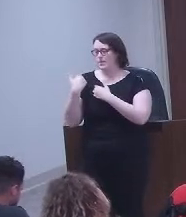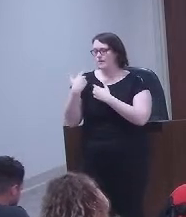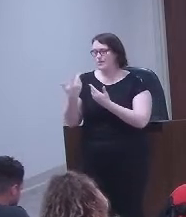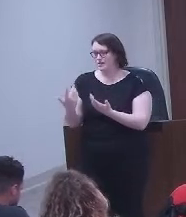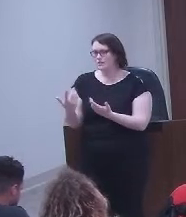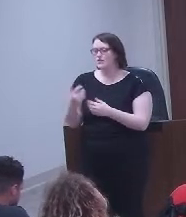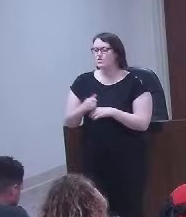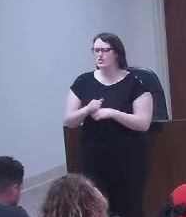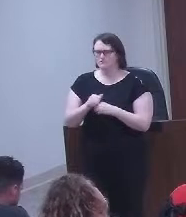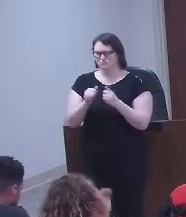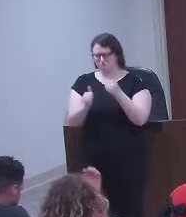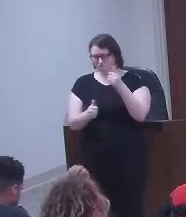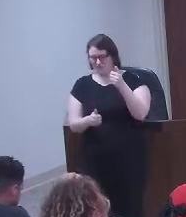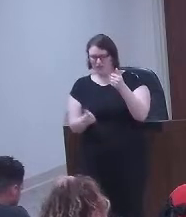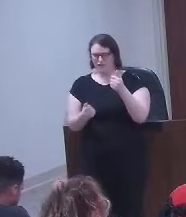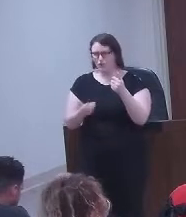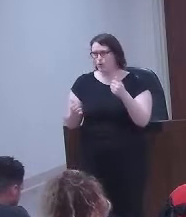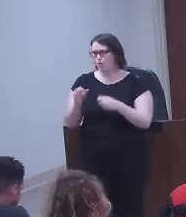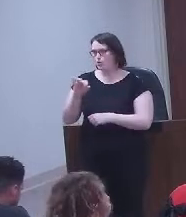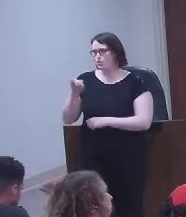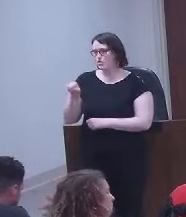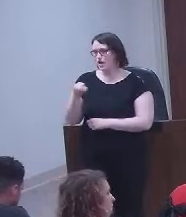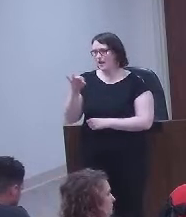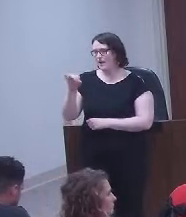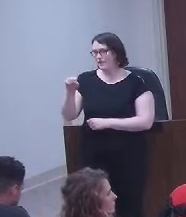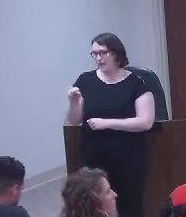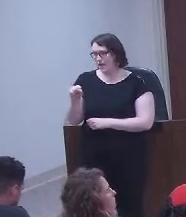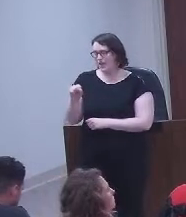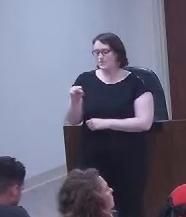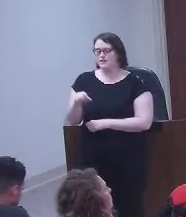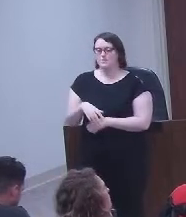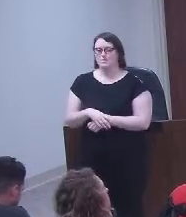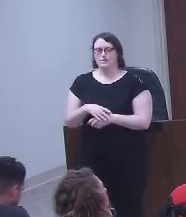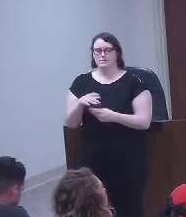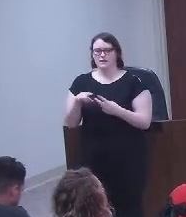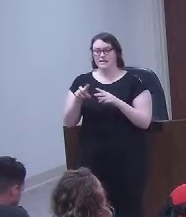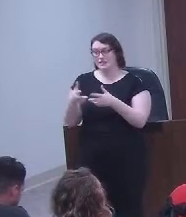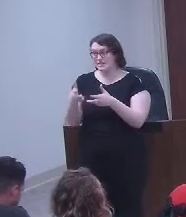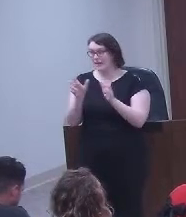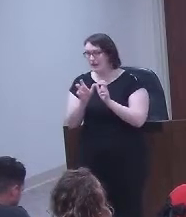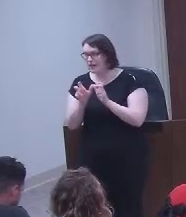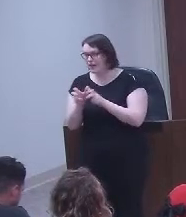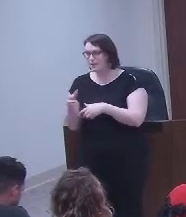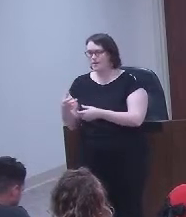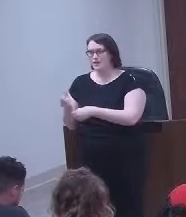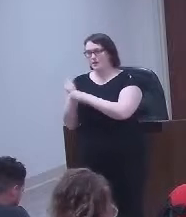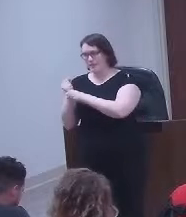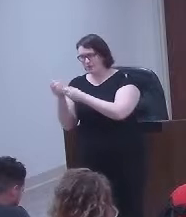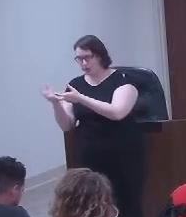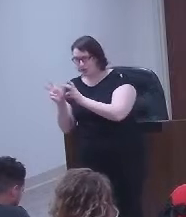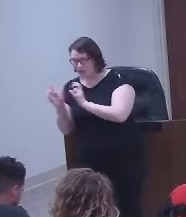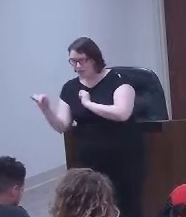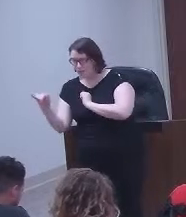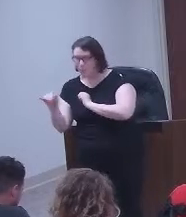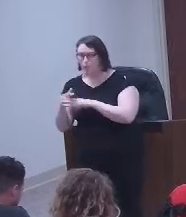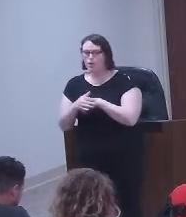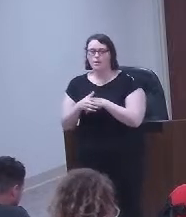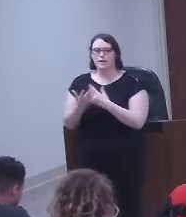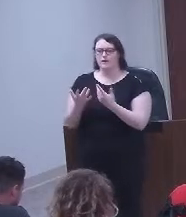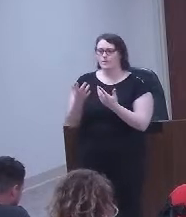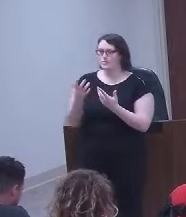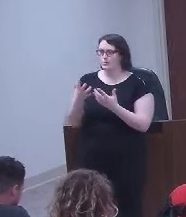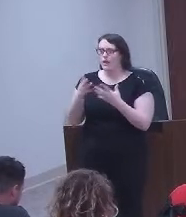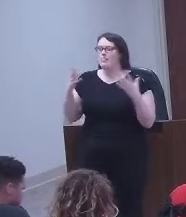several departments, Jobs and Family Services, both of the stadiums, we're over that. So we're over a lot with